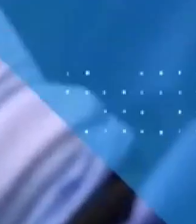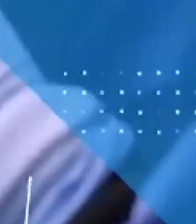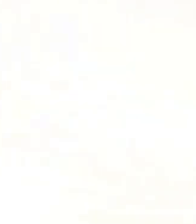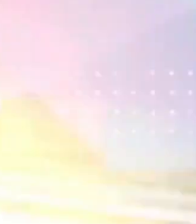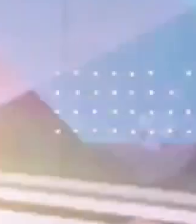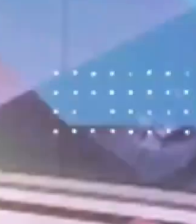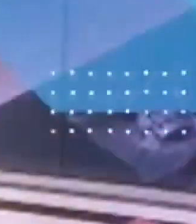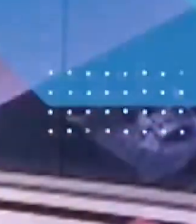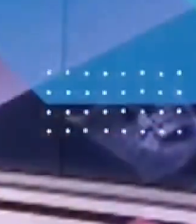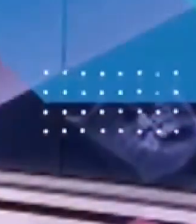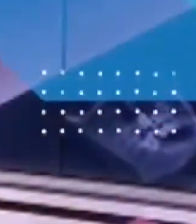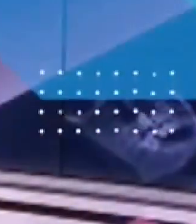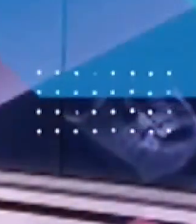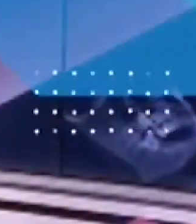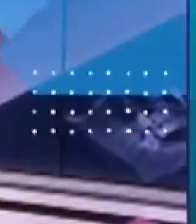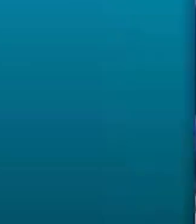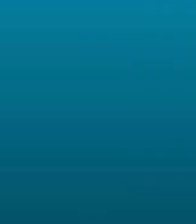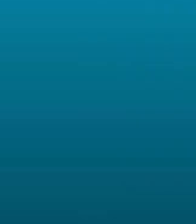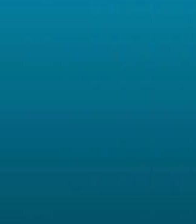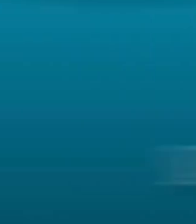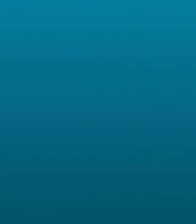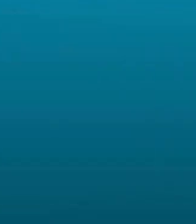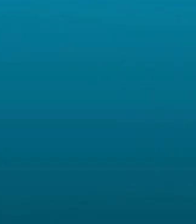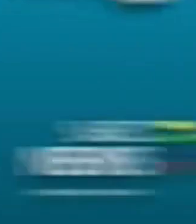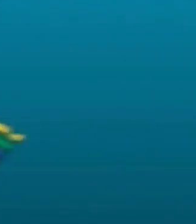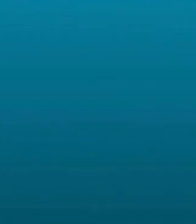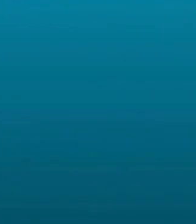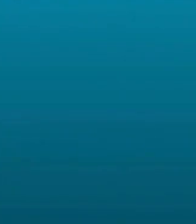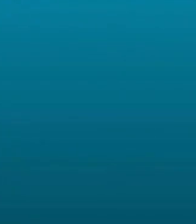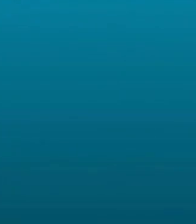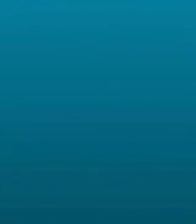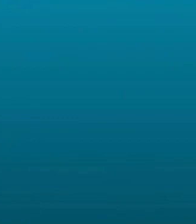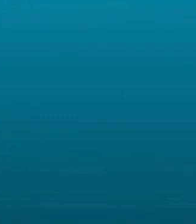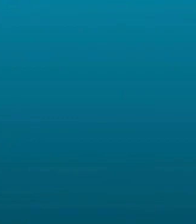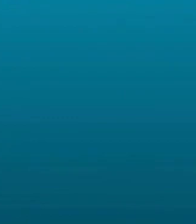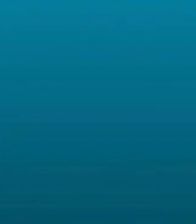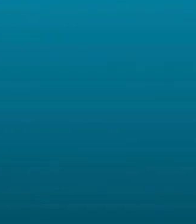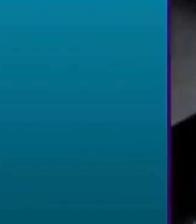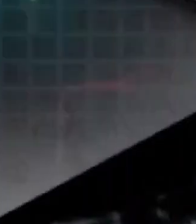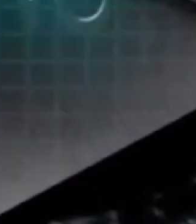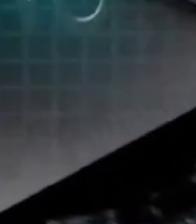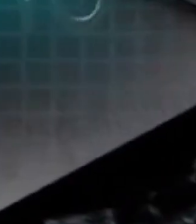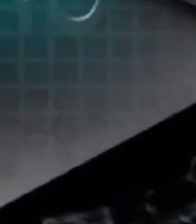related questions. Only on SABC 2, 10 to 11 in the morning. It's your life, it's your health.